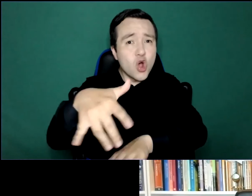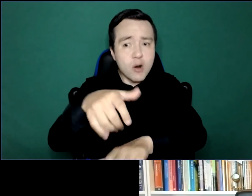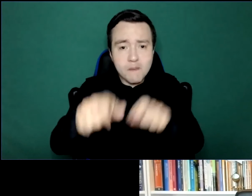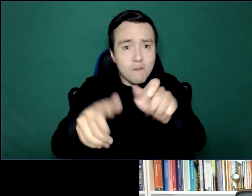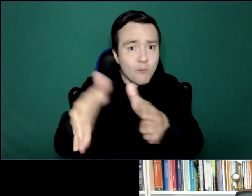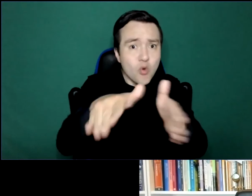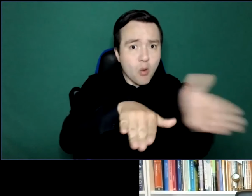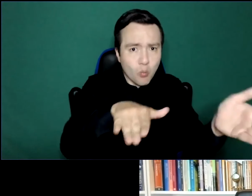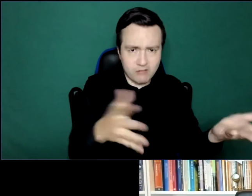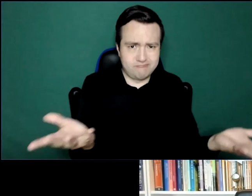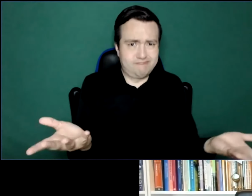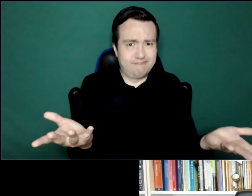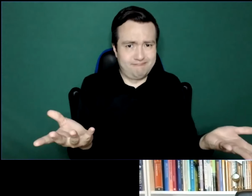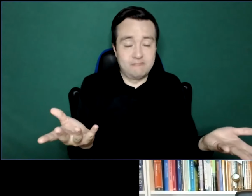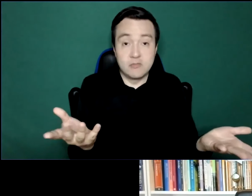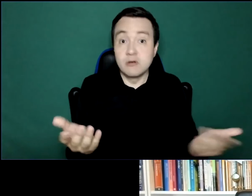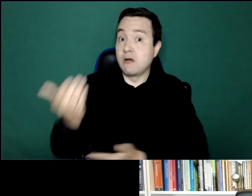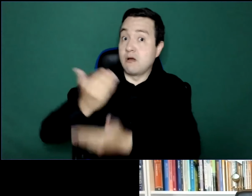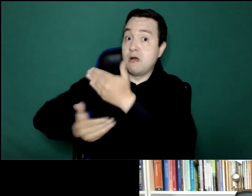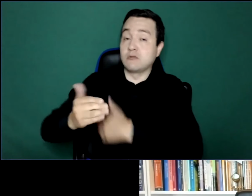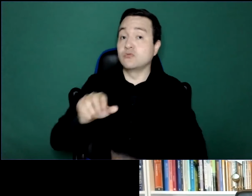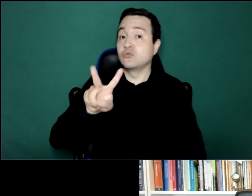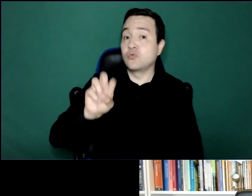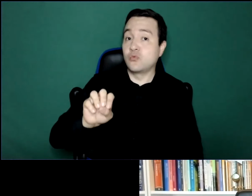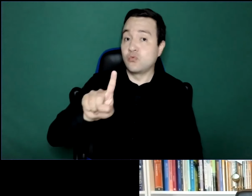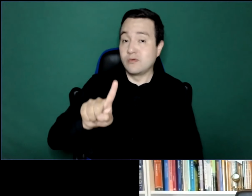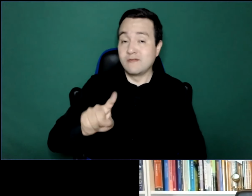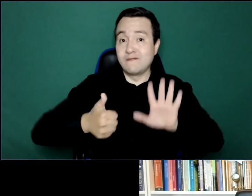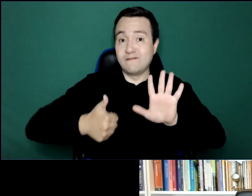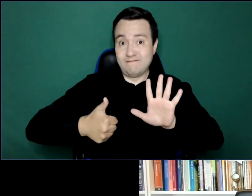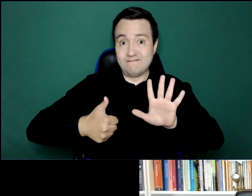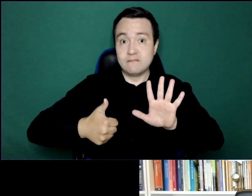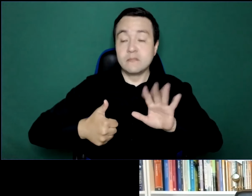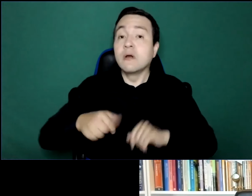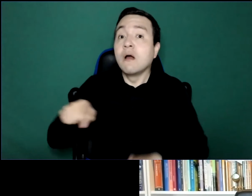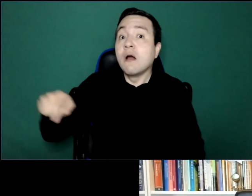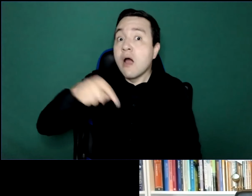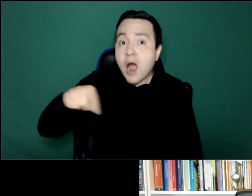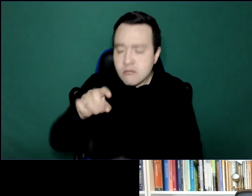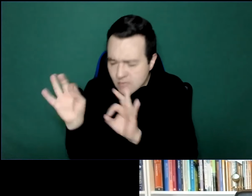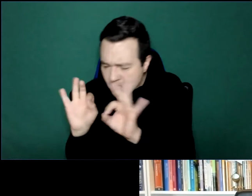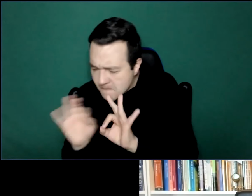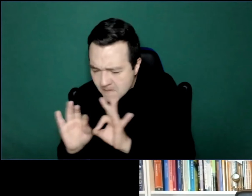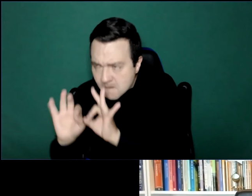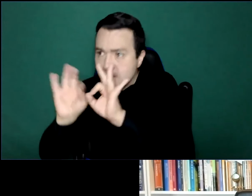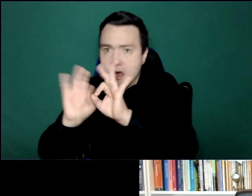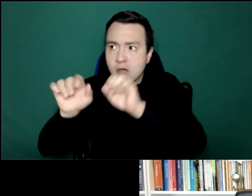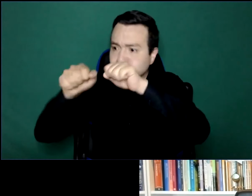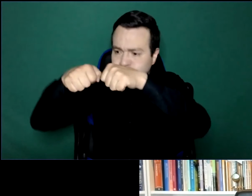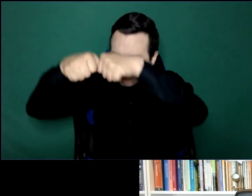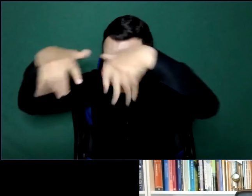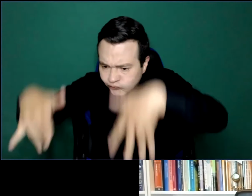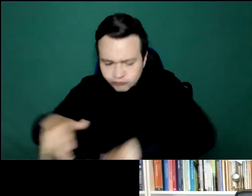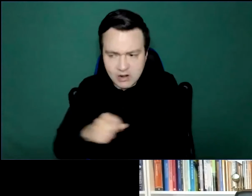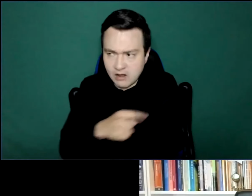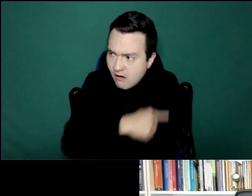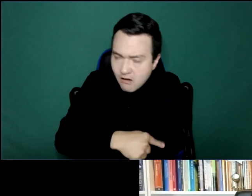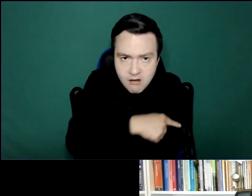avoided in 2016 in our region had there been accessible and